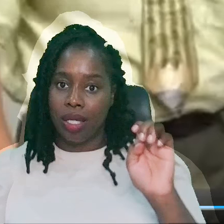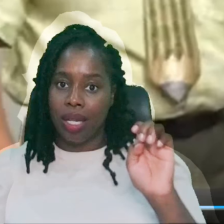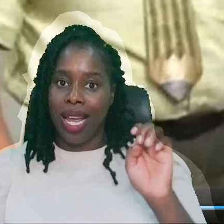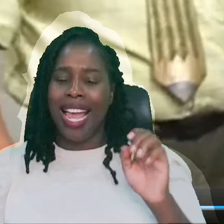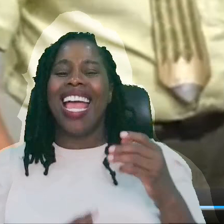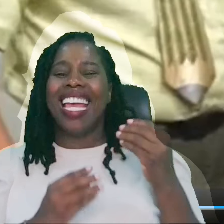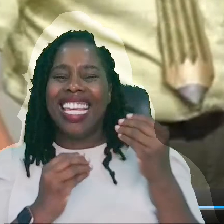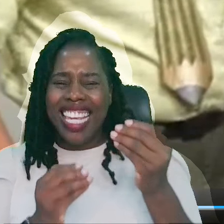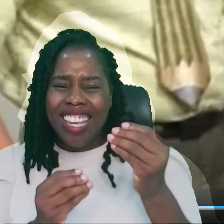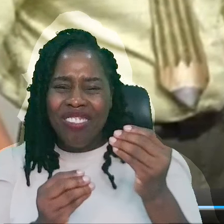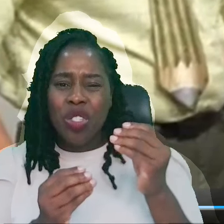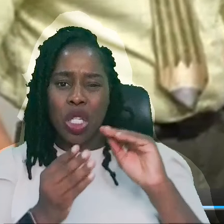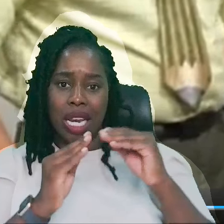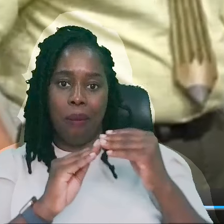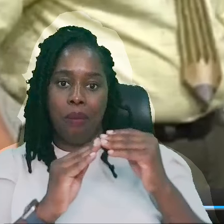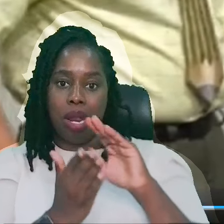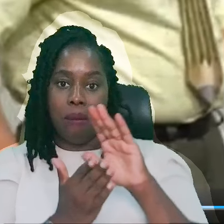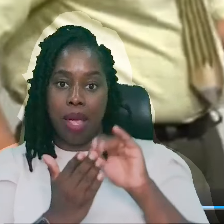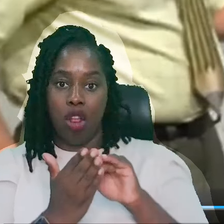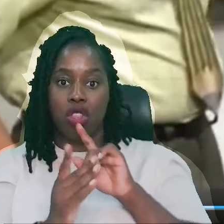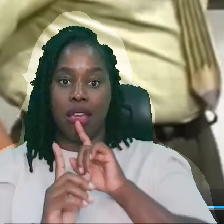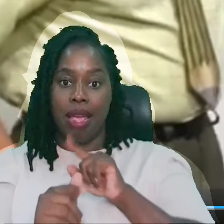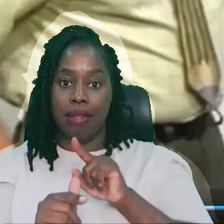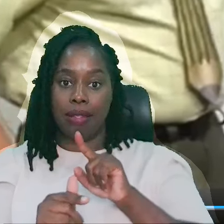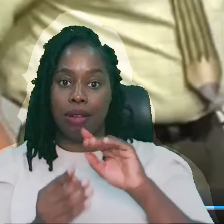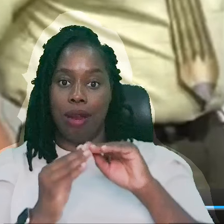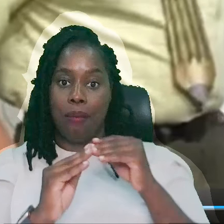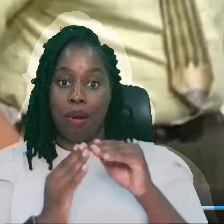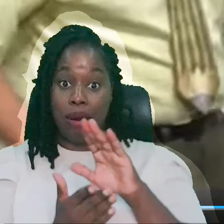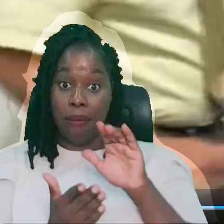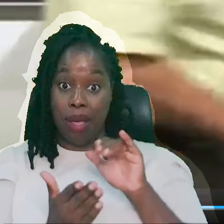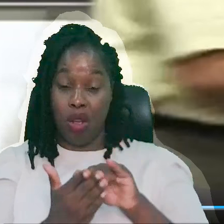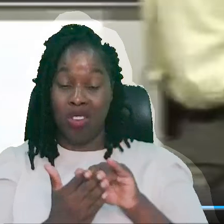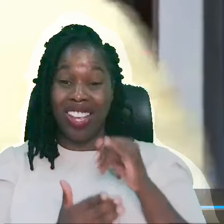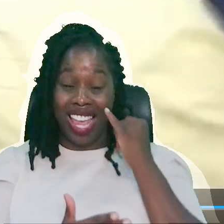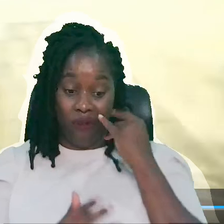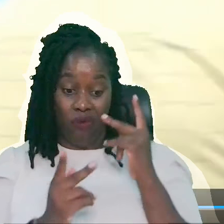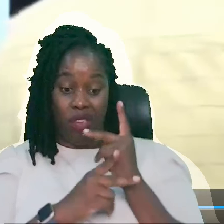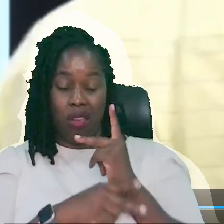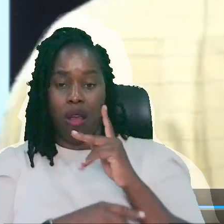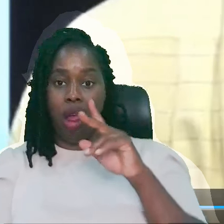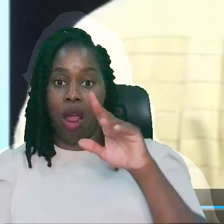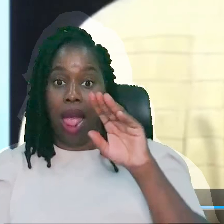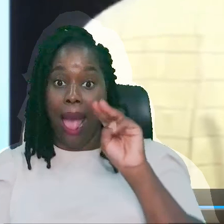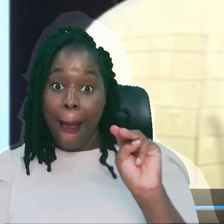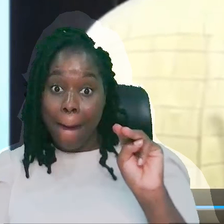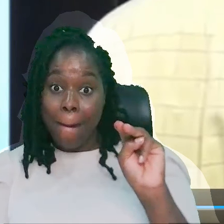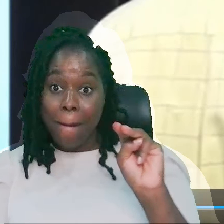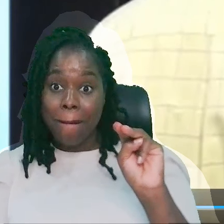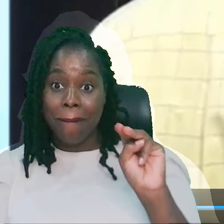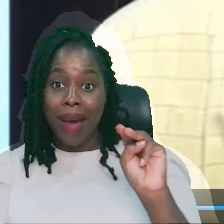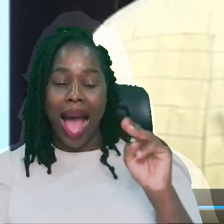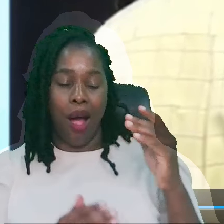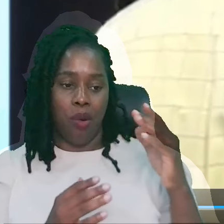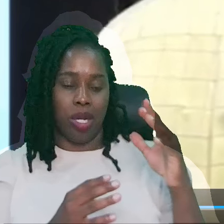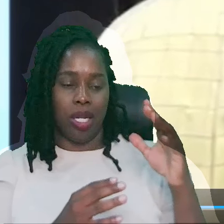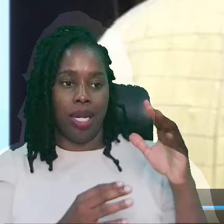the number that's right in the middle. So if I wanted to find where m is, I would take